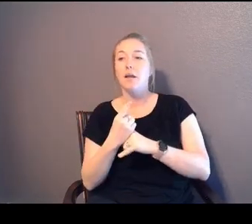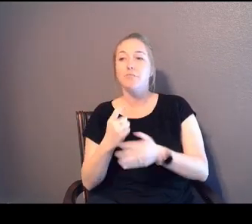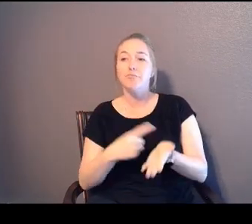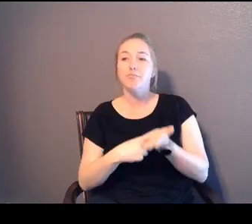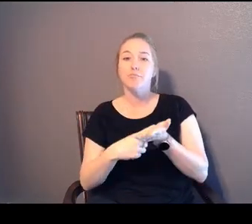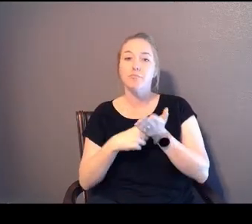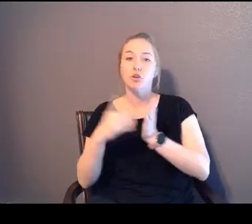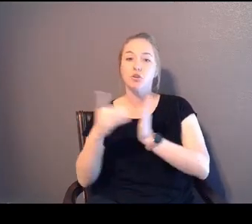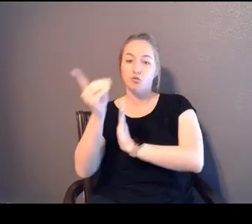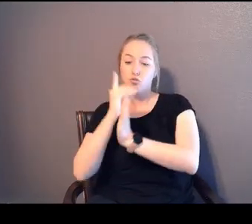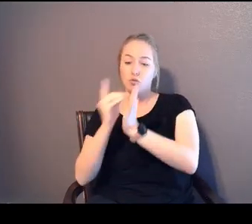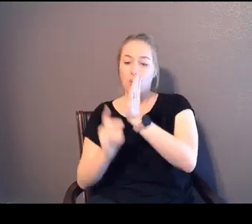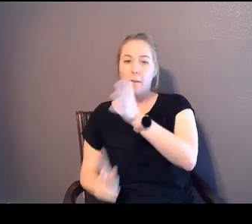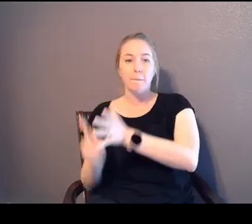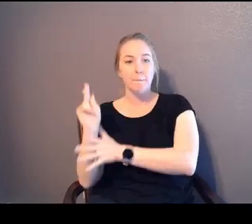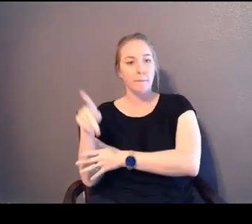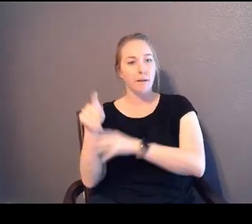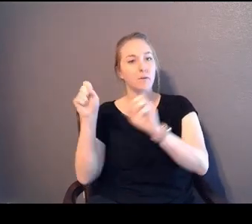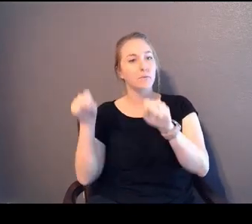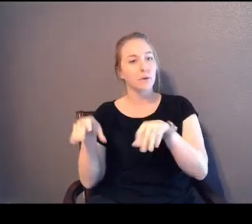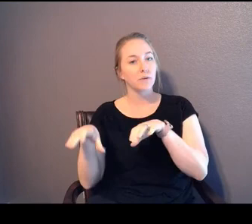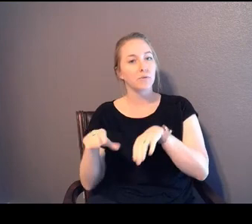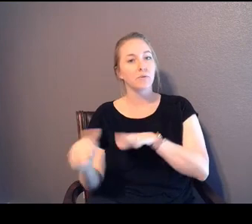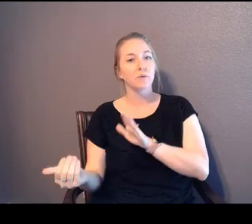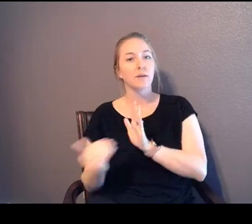good too.